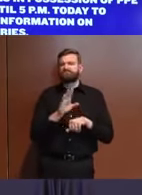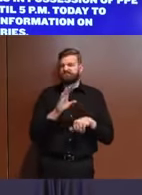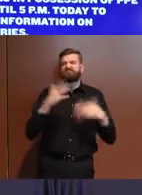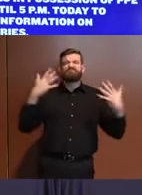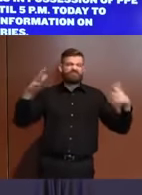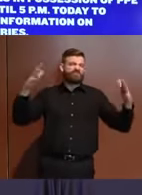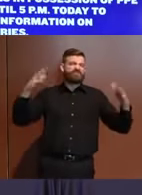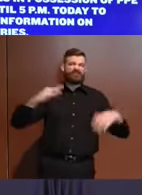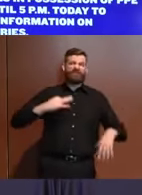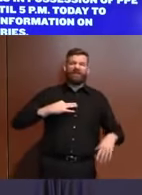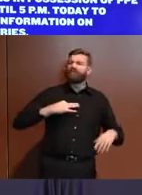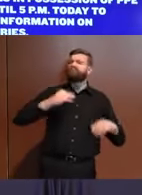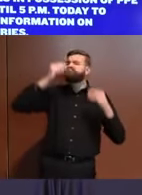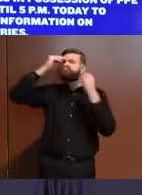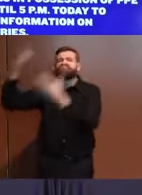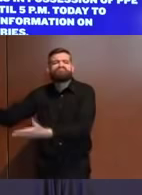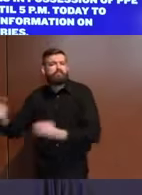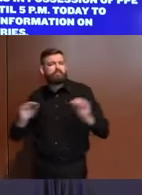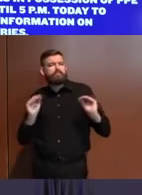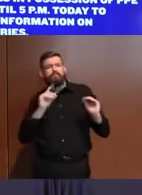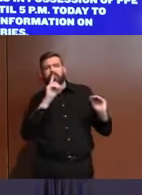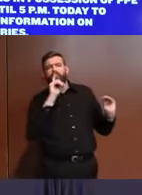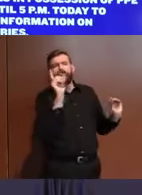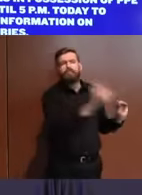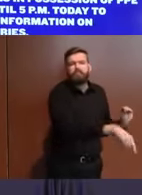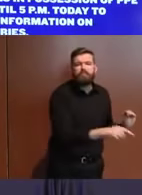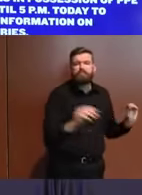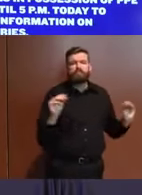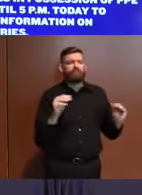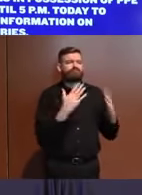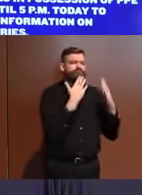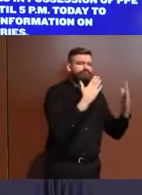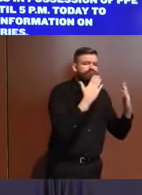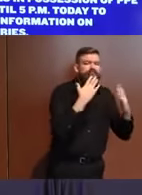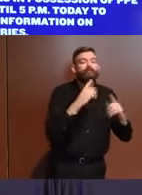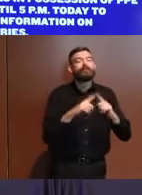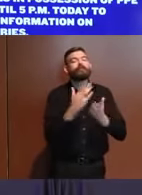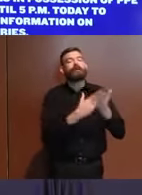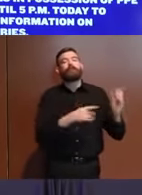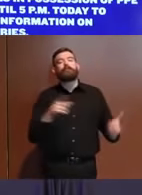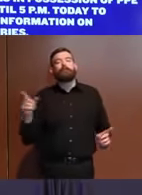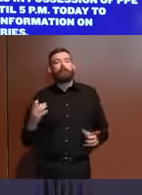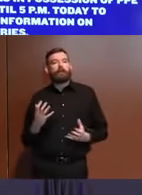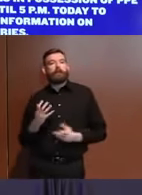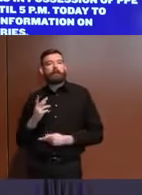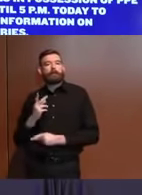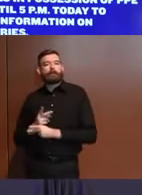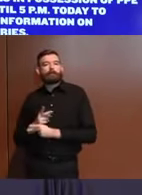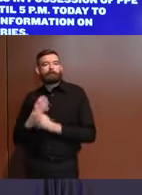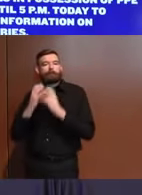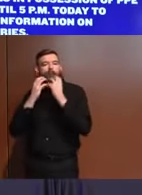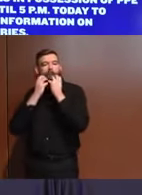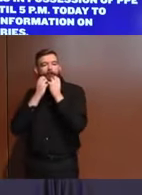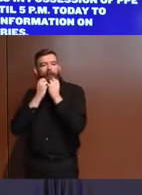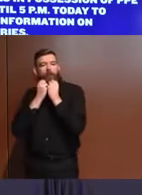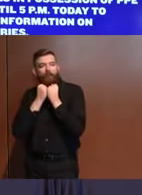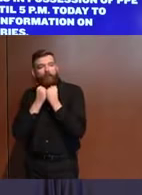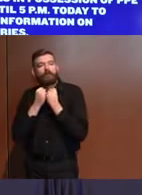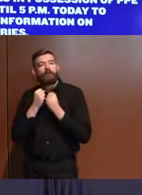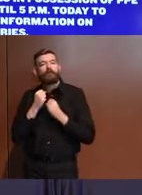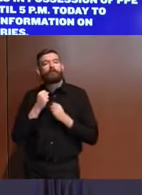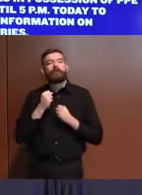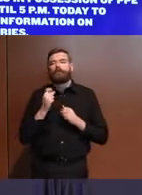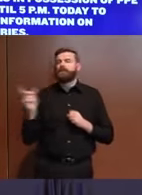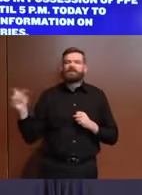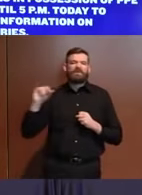for that we will never forget. But for the healthcare facilities, particularly those, Judy has reminded us, who